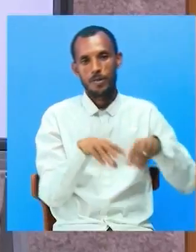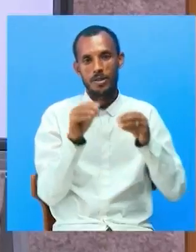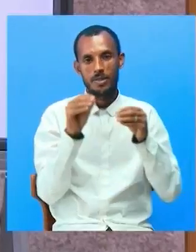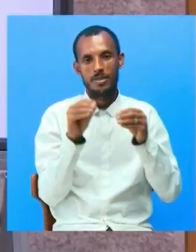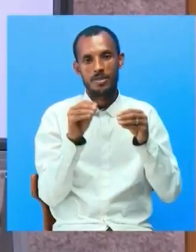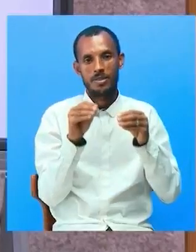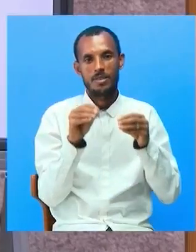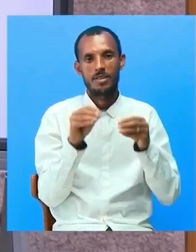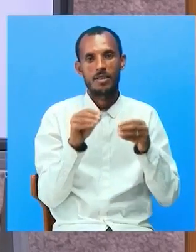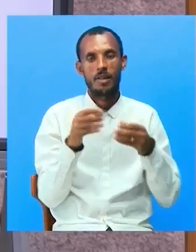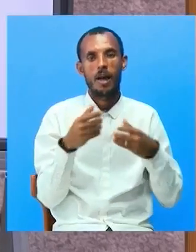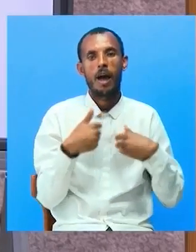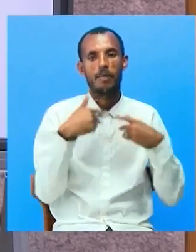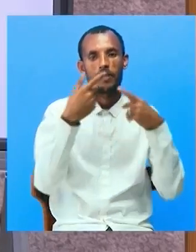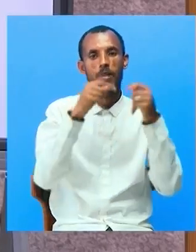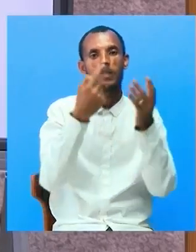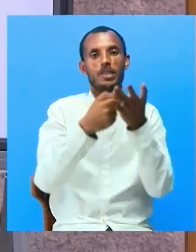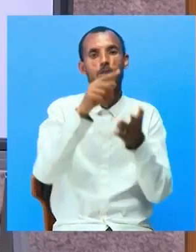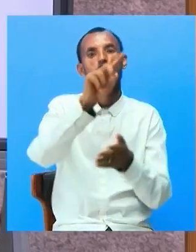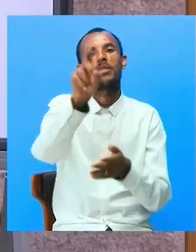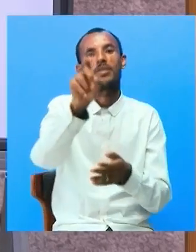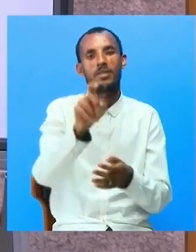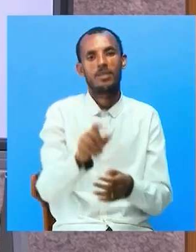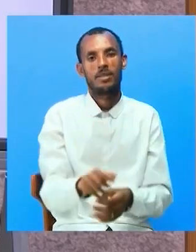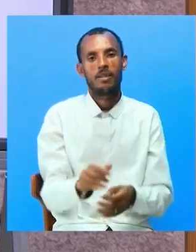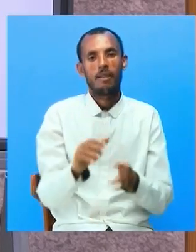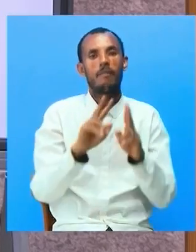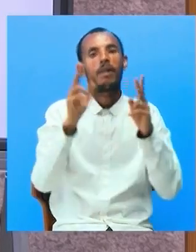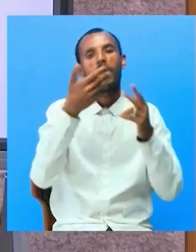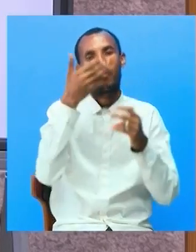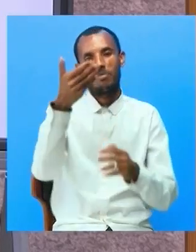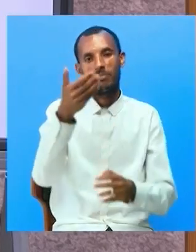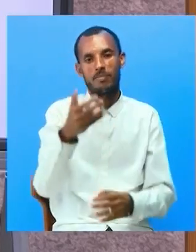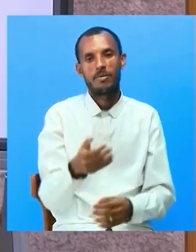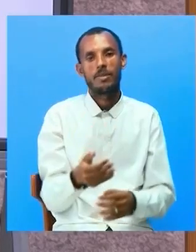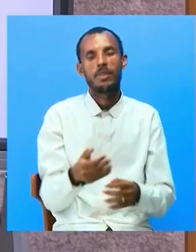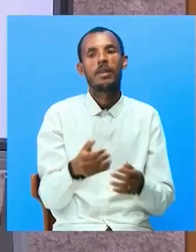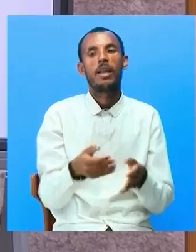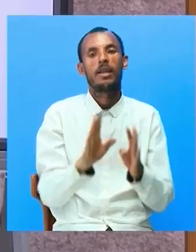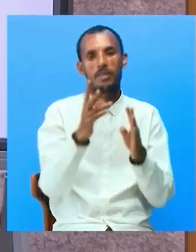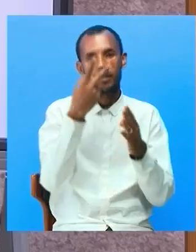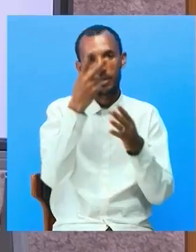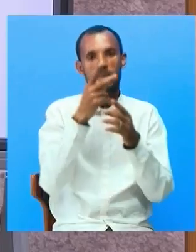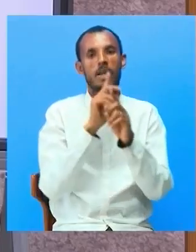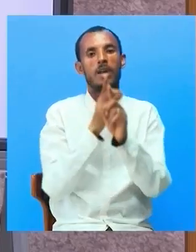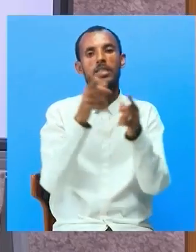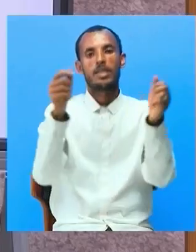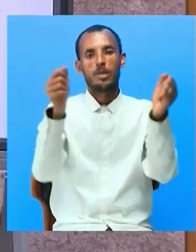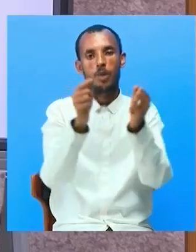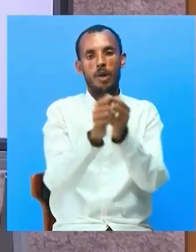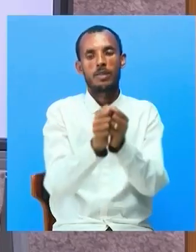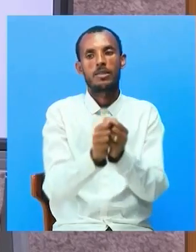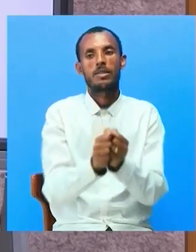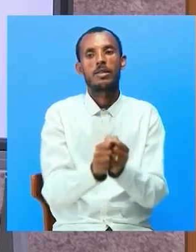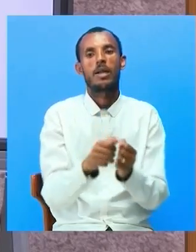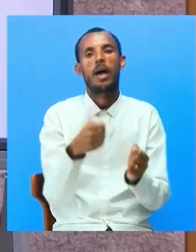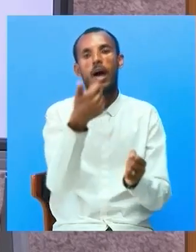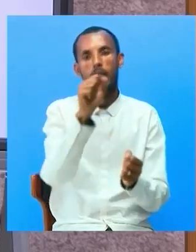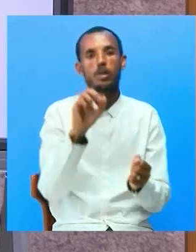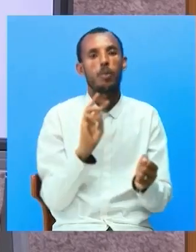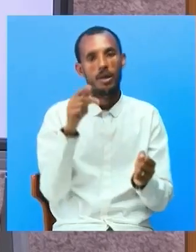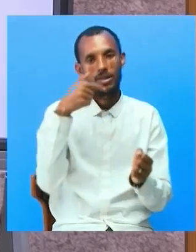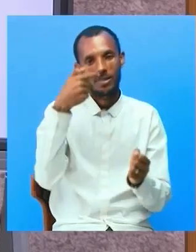Students, have you tried the question? Very nice. Let's see the answer together. As we